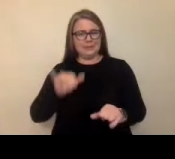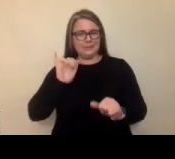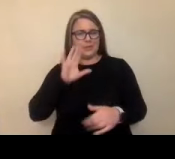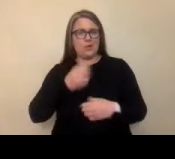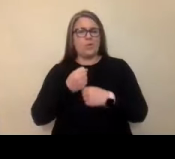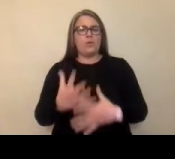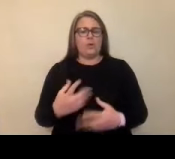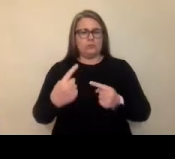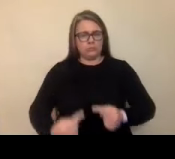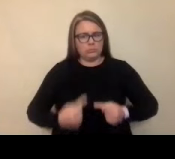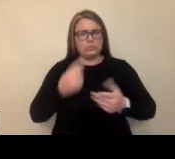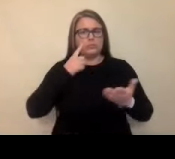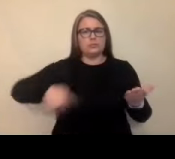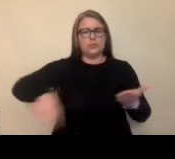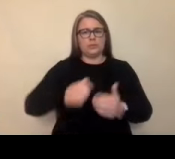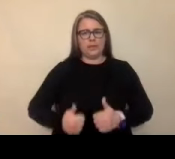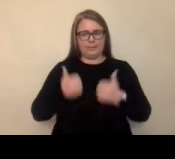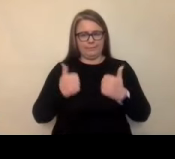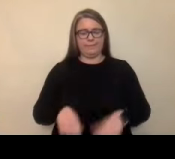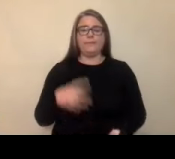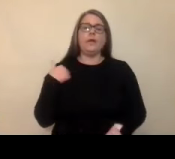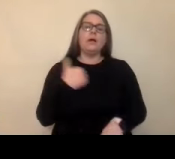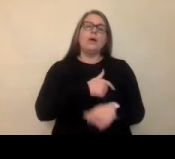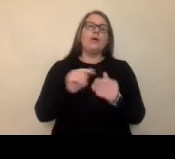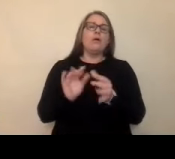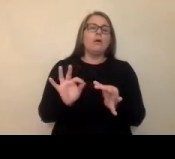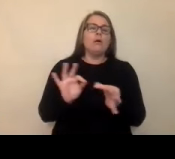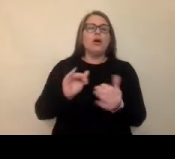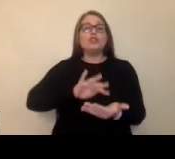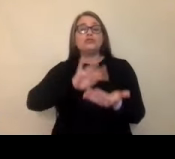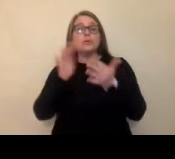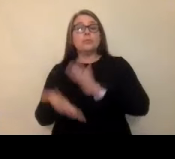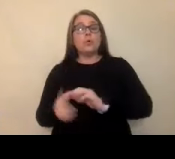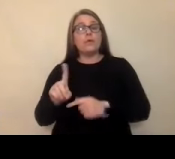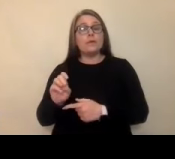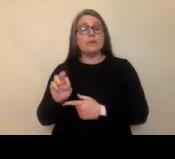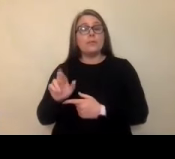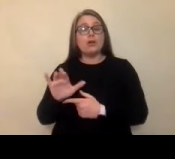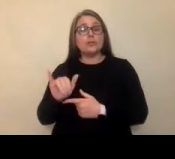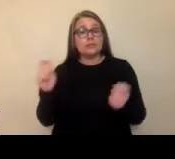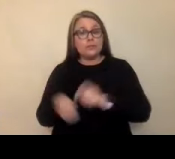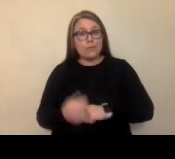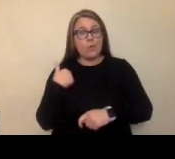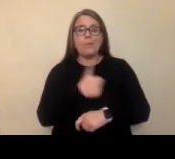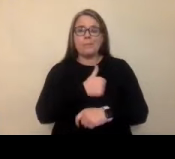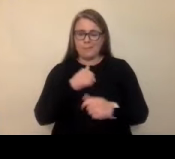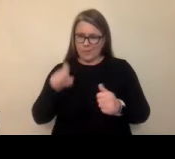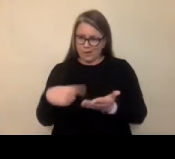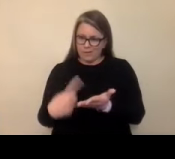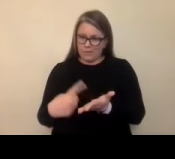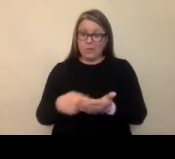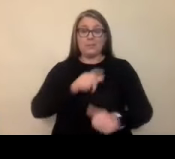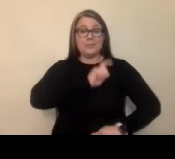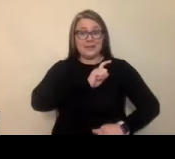we talk about transformative democracy reforms, we have to talk about abolishing the police, about abolishing the prison industrial complex, about healthcare